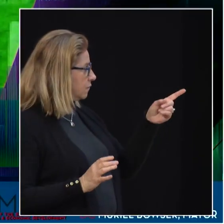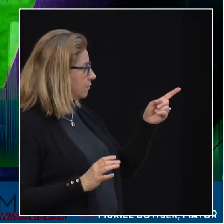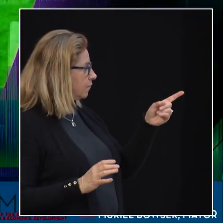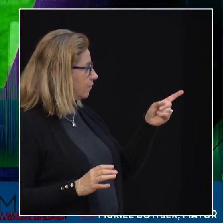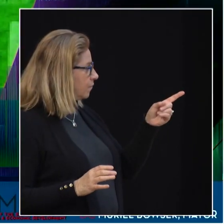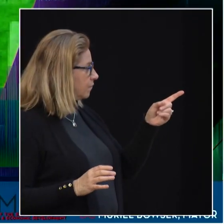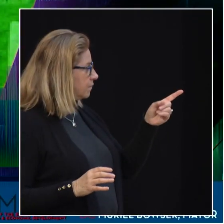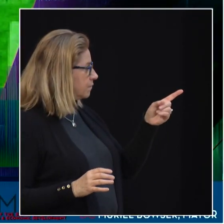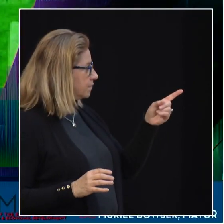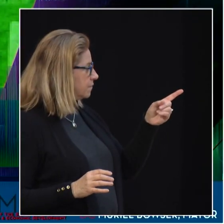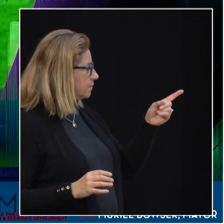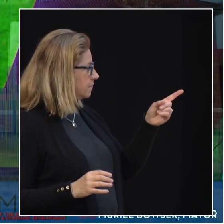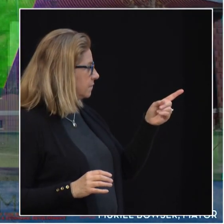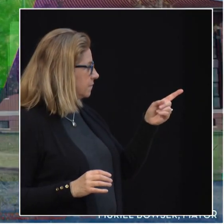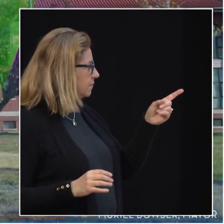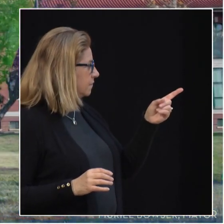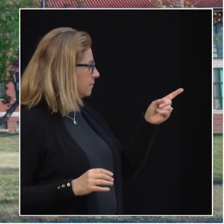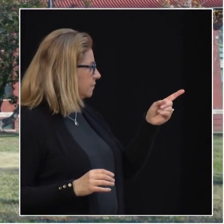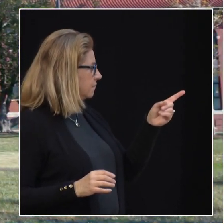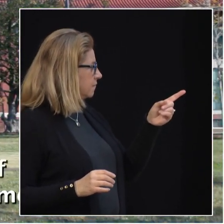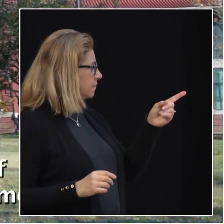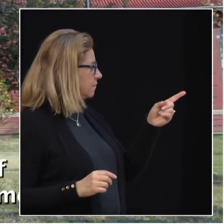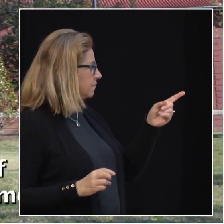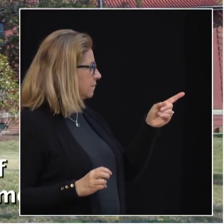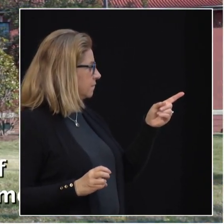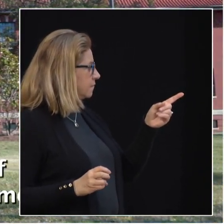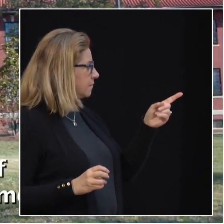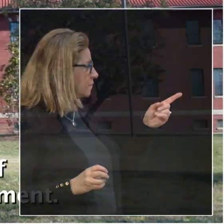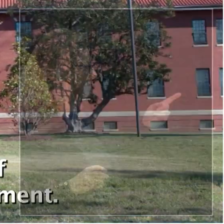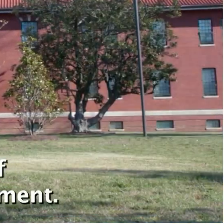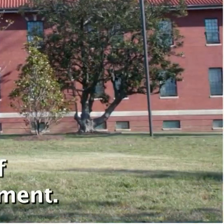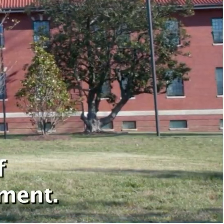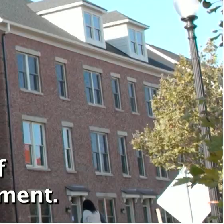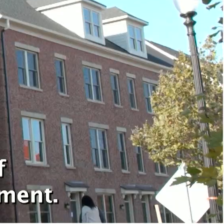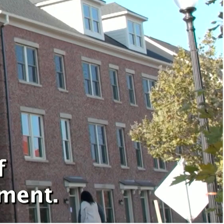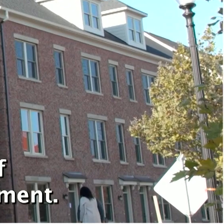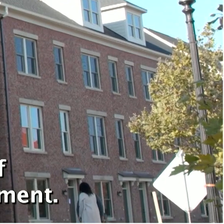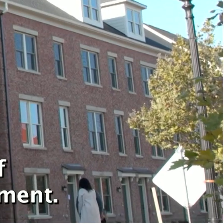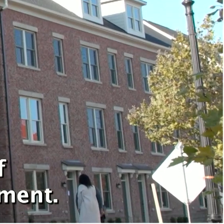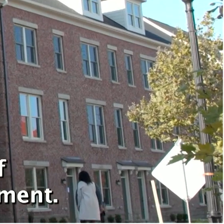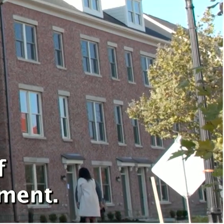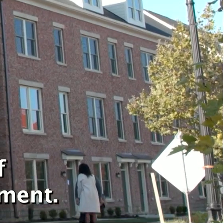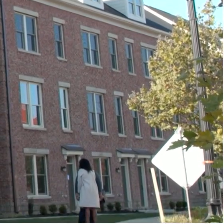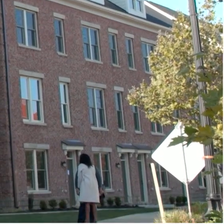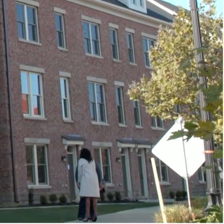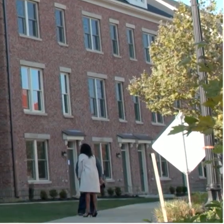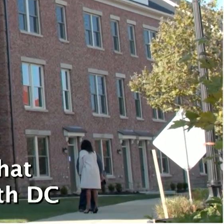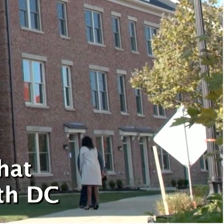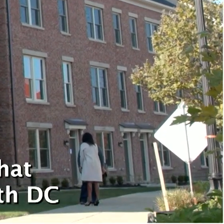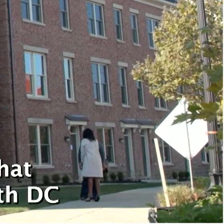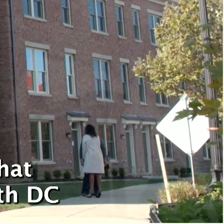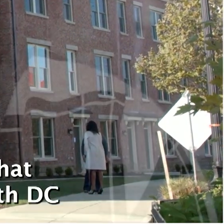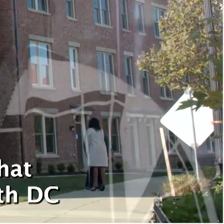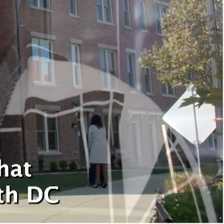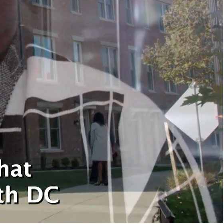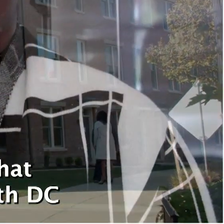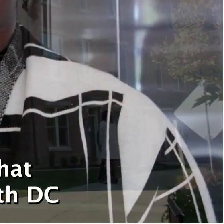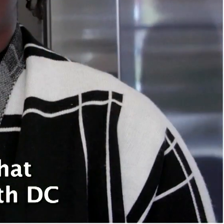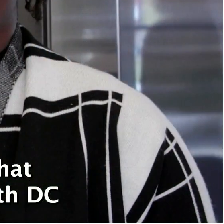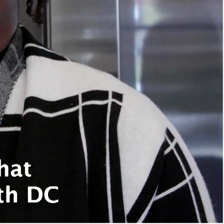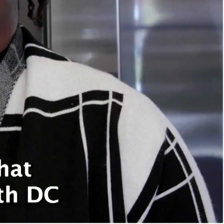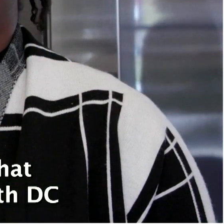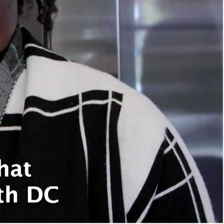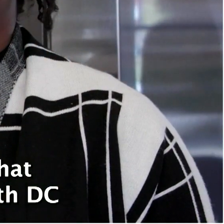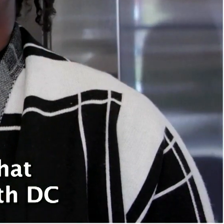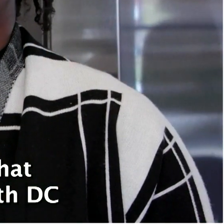I'm Brittany Freeman. I'm the executive for Office of Neighborhood Safety and Engagement. My home buying process